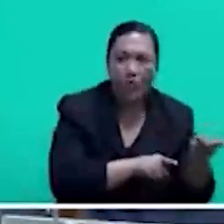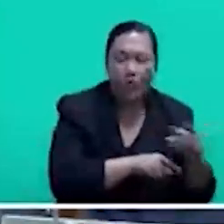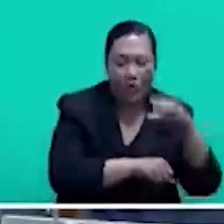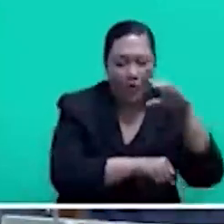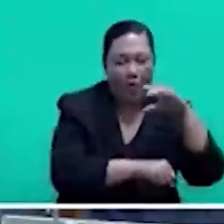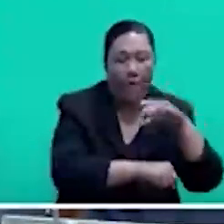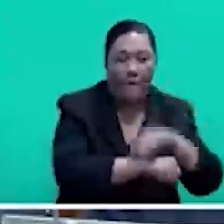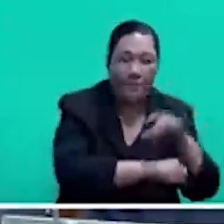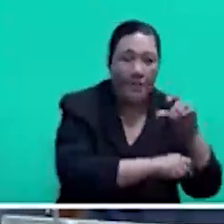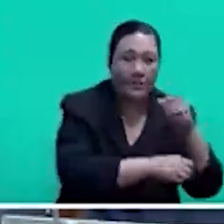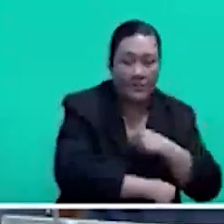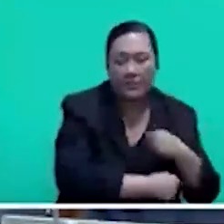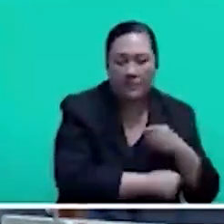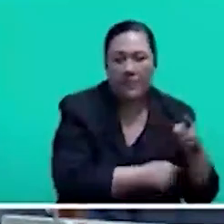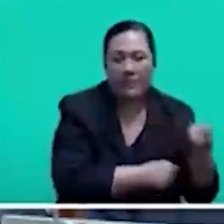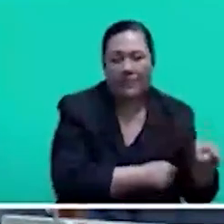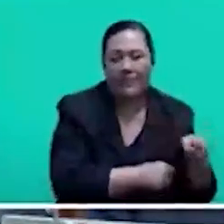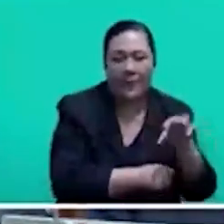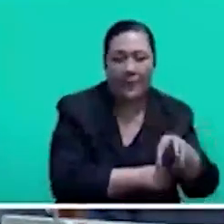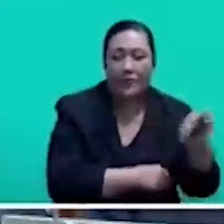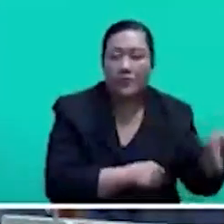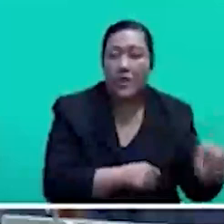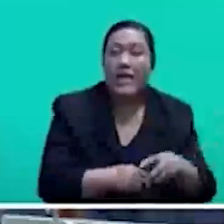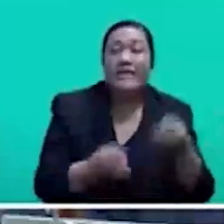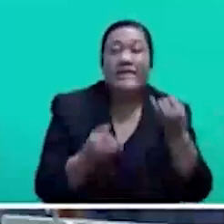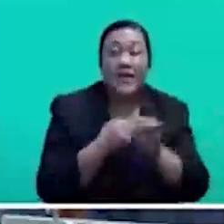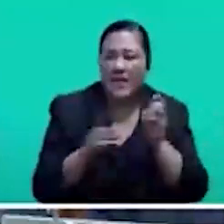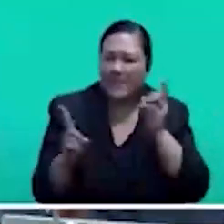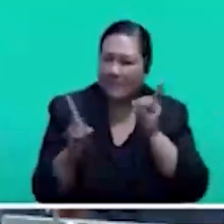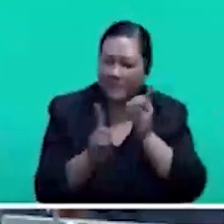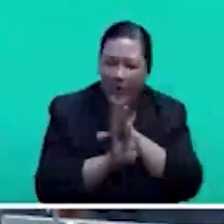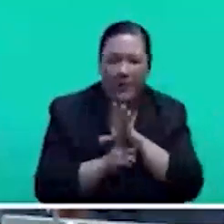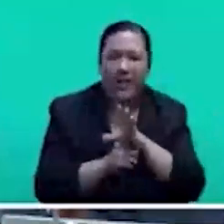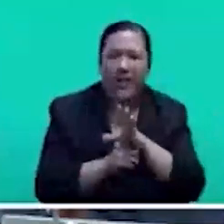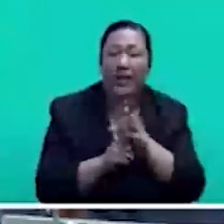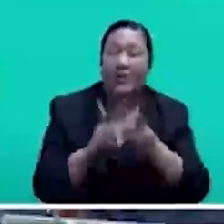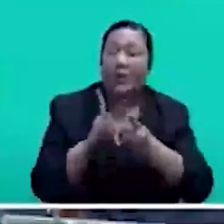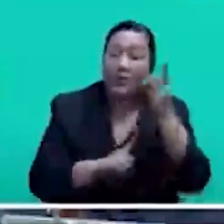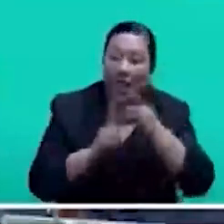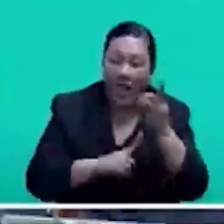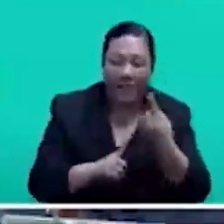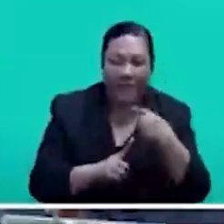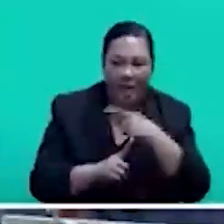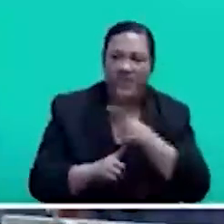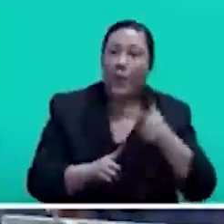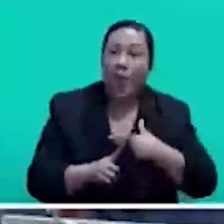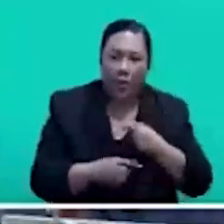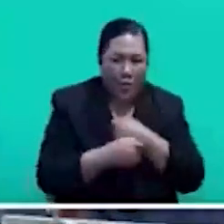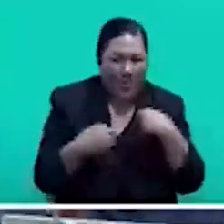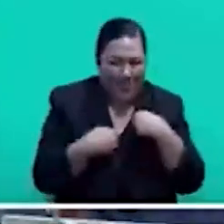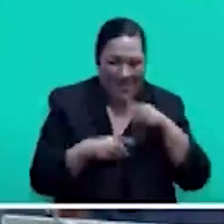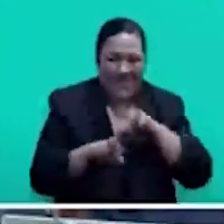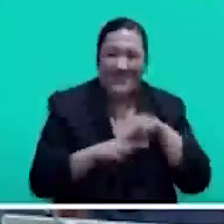Pacific, it is important that we develop and establish mechanisms that recognize the full spectrum